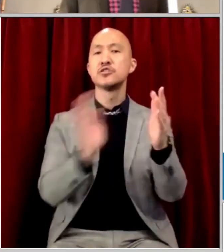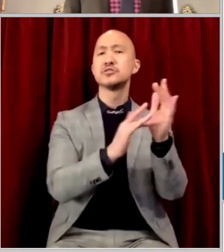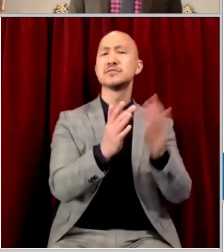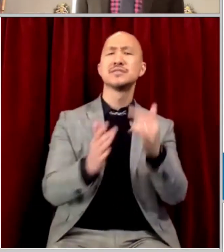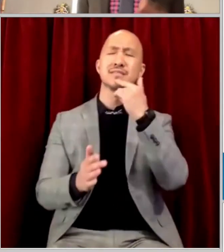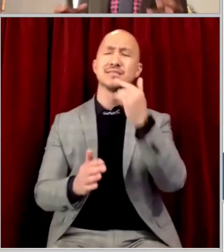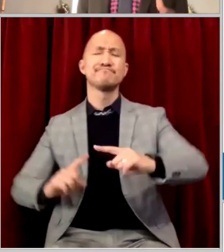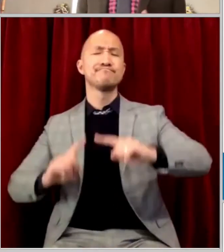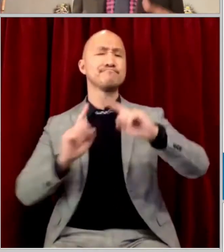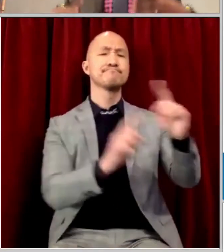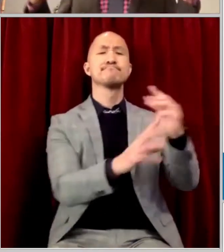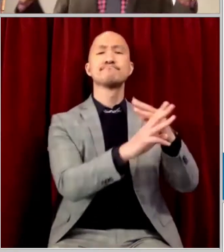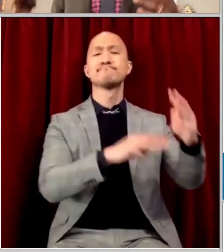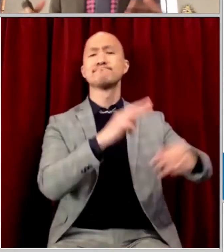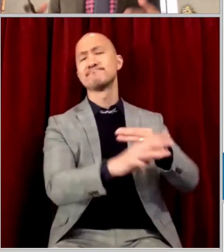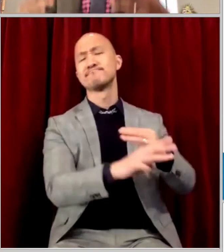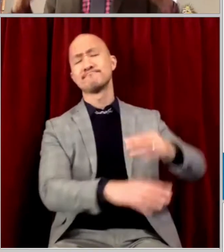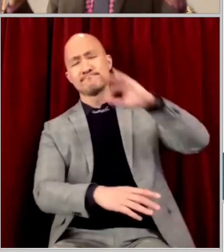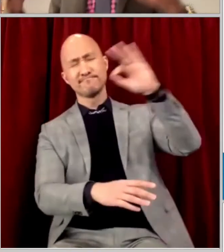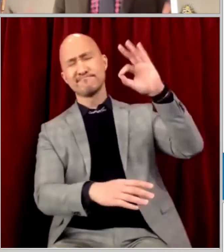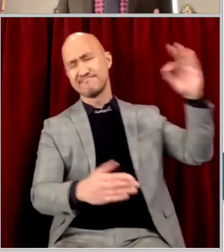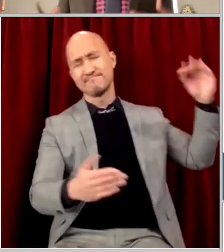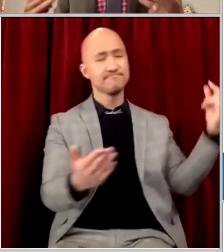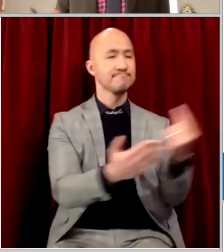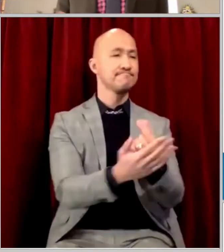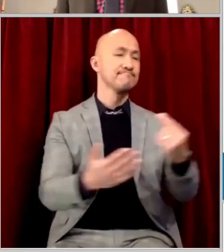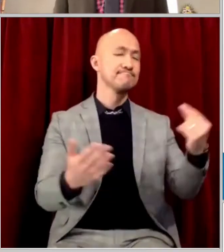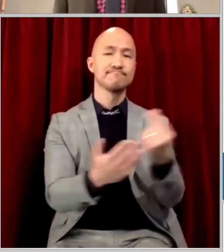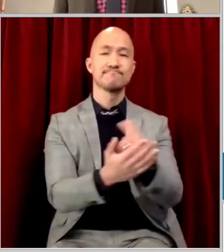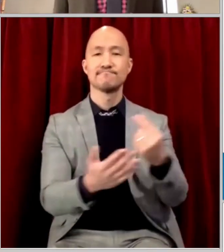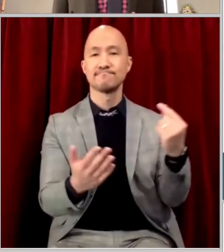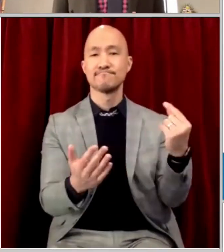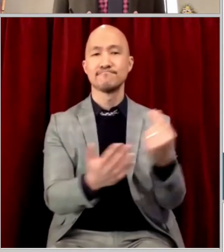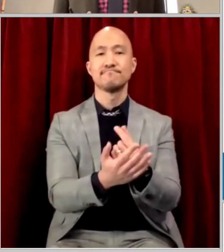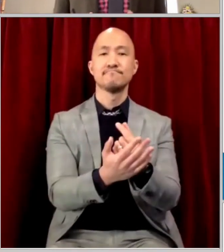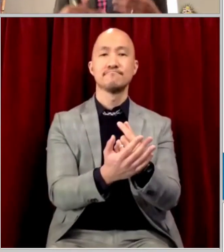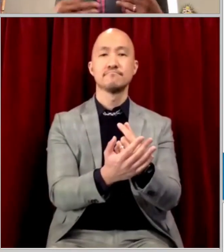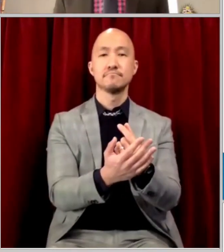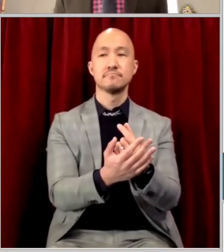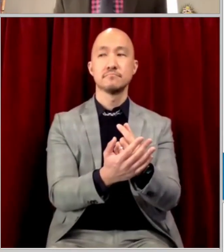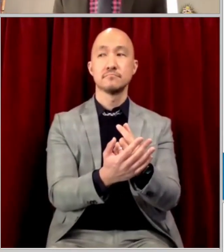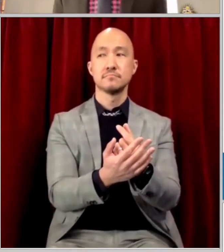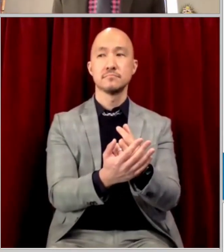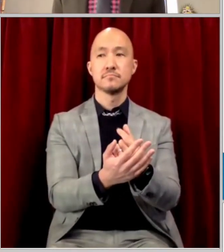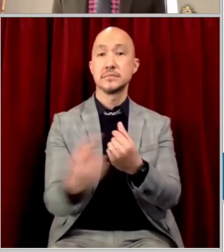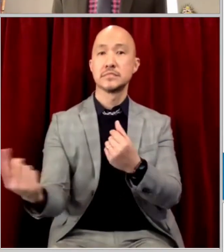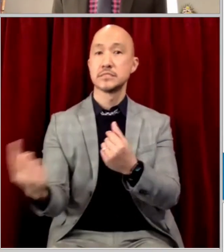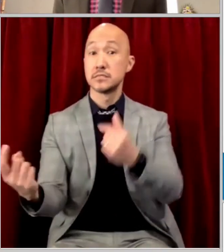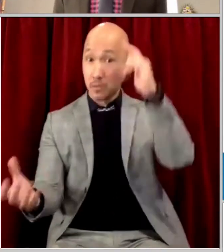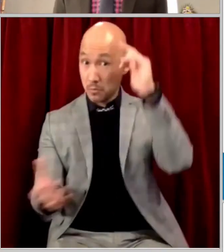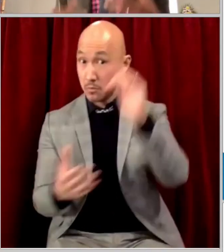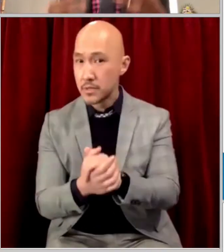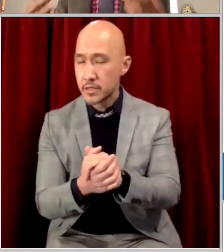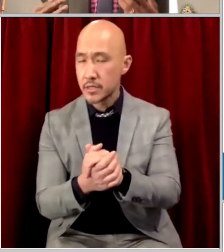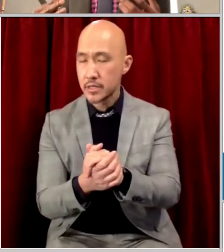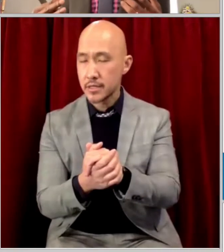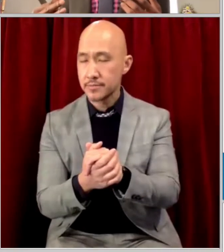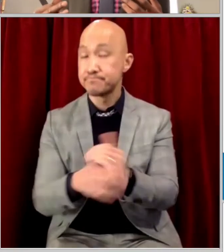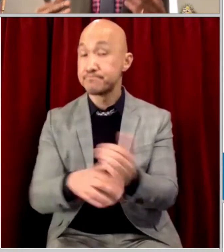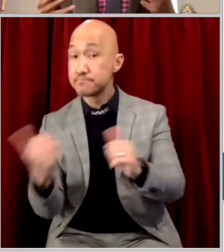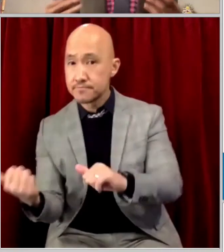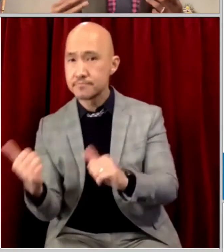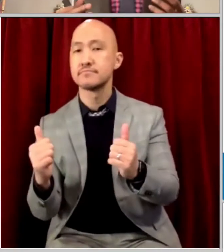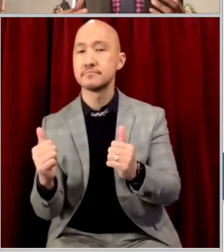into all the world and preach the gospel to every creature. Every creature, right?